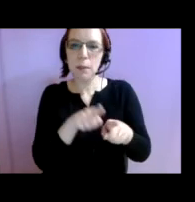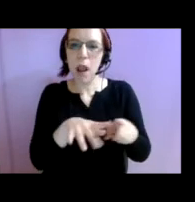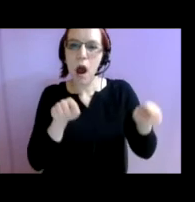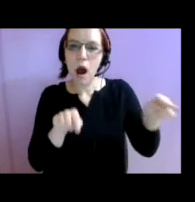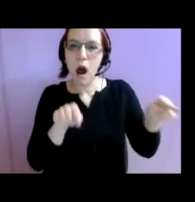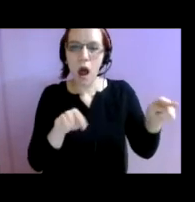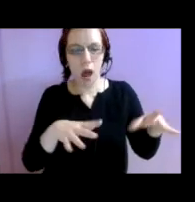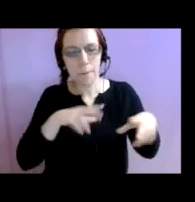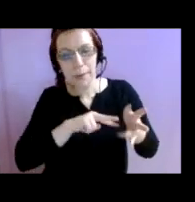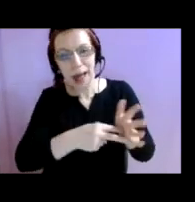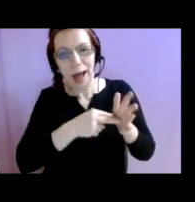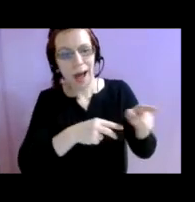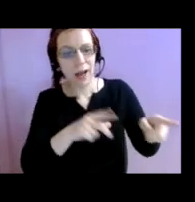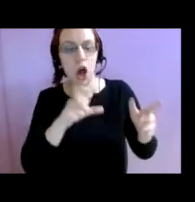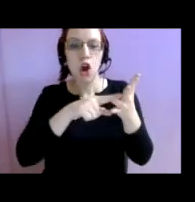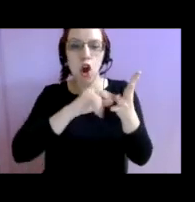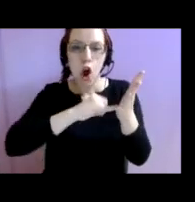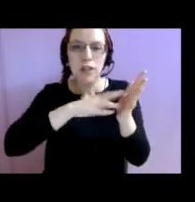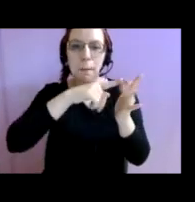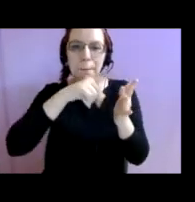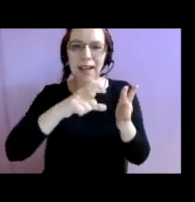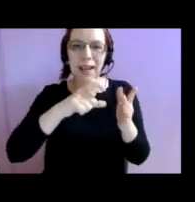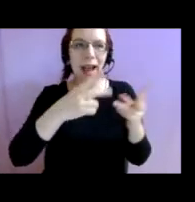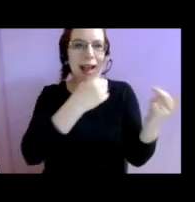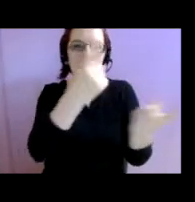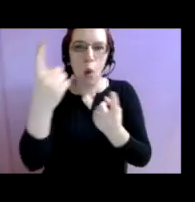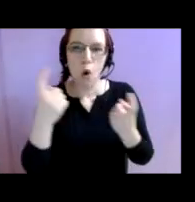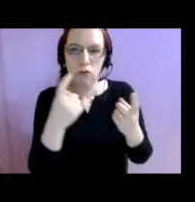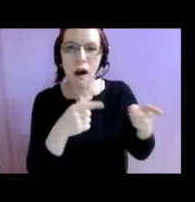long arms, but above ground, a slightly different design.